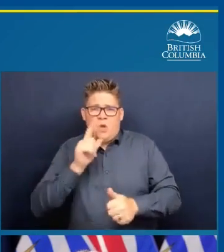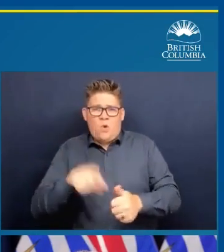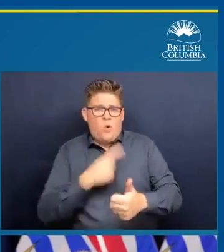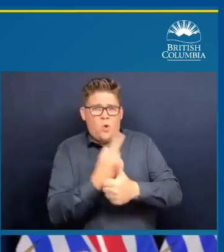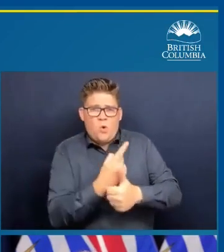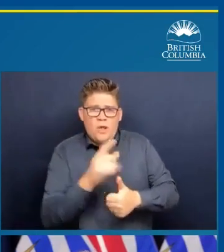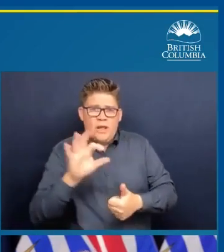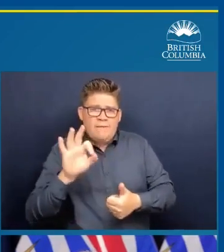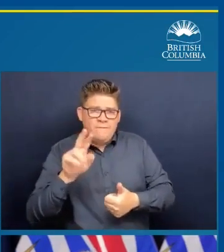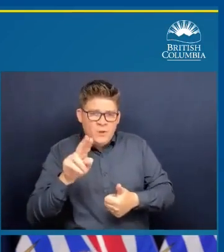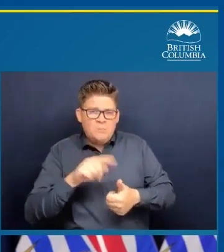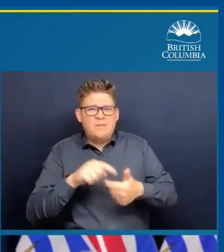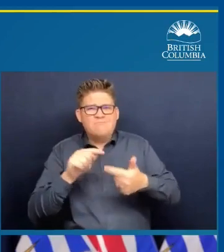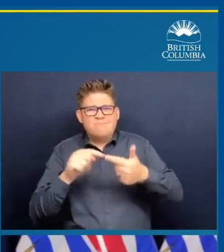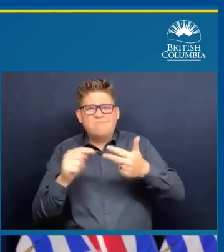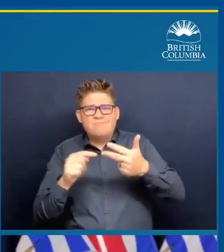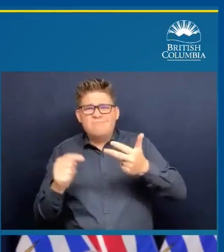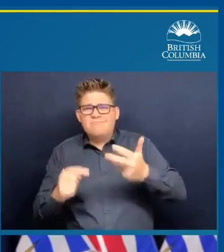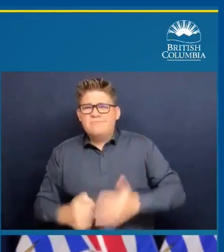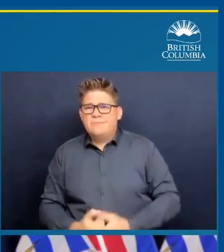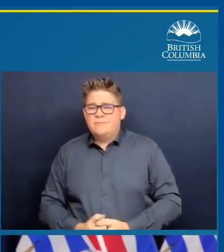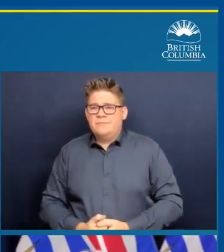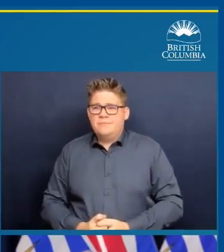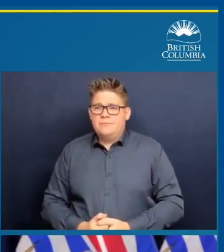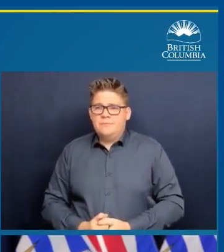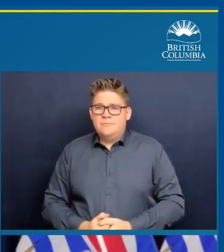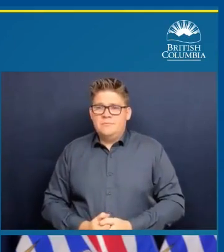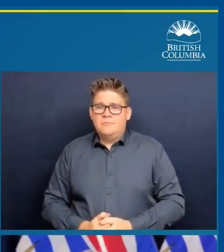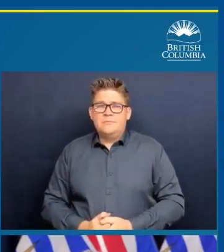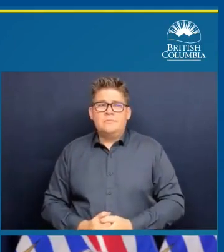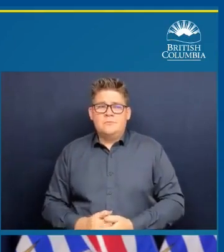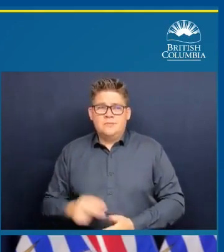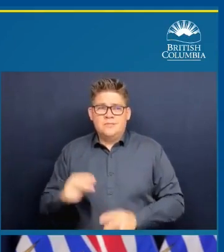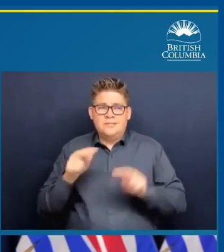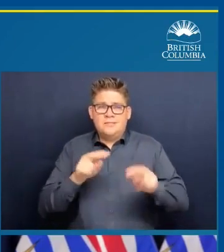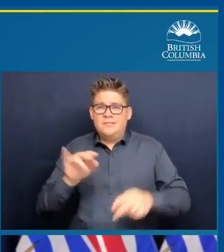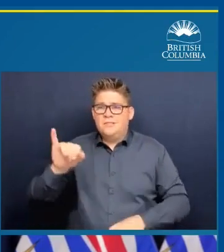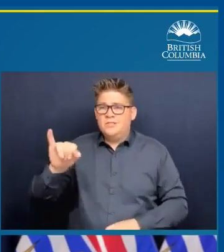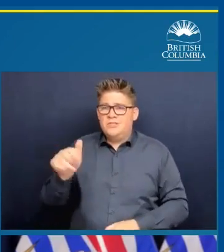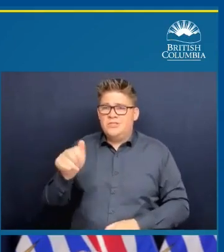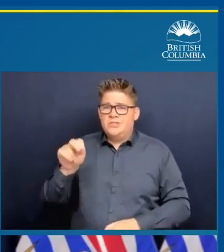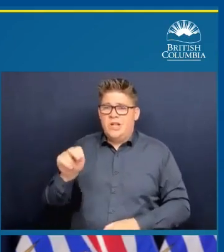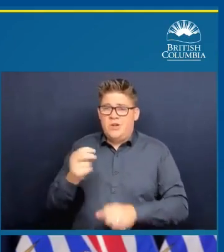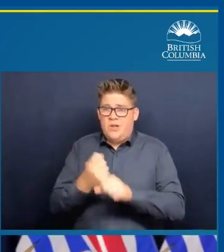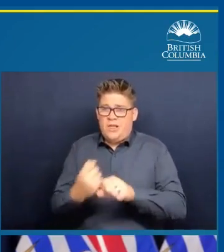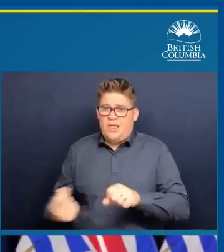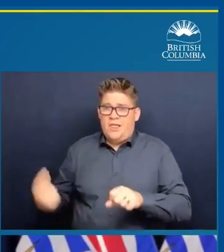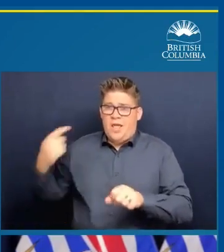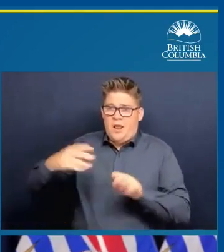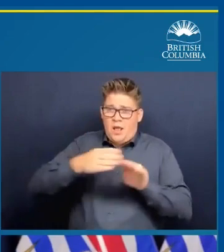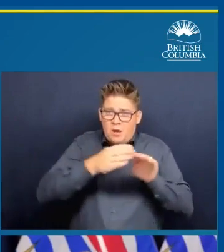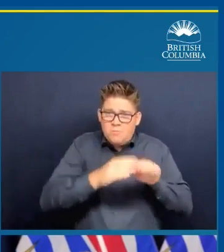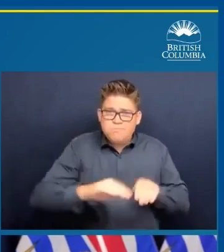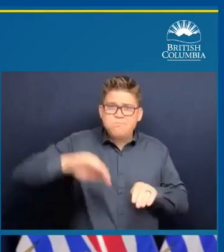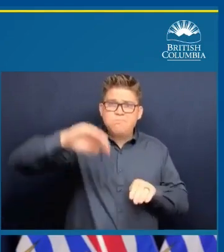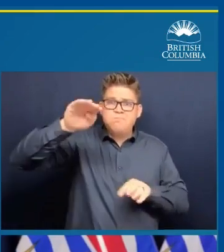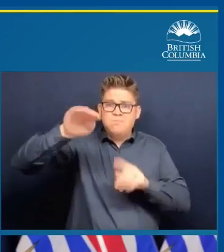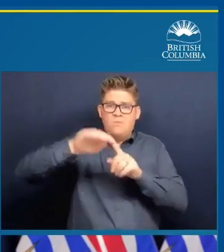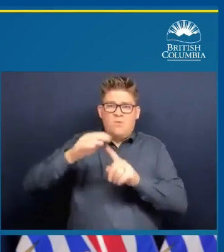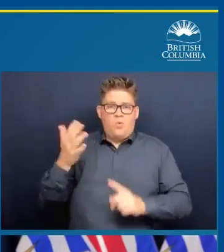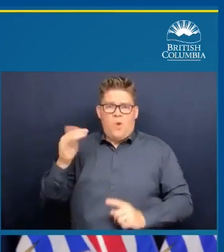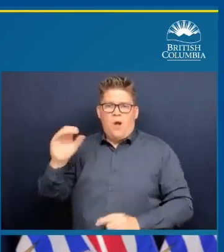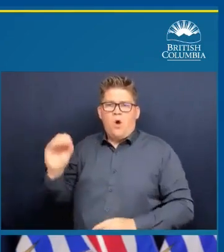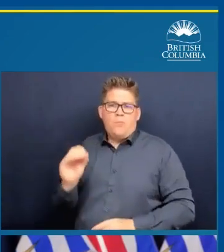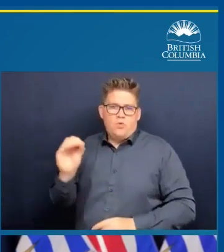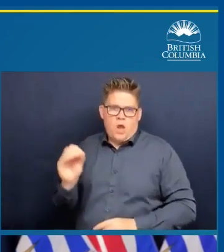big peak, and that was when Omicron first came in. And we're now starting to see a gradual and a more steeper increase within the last 2